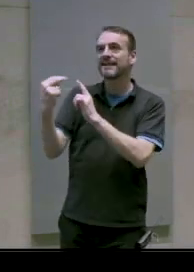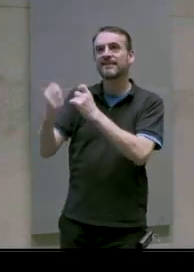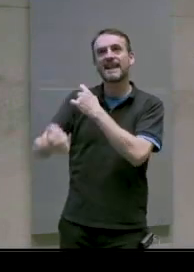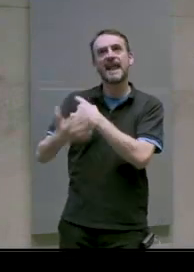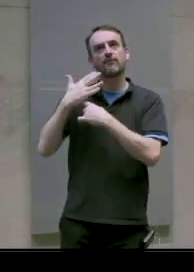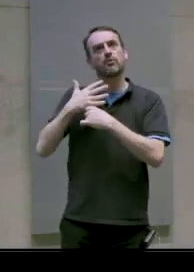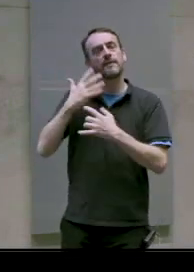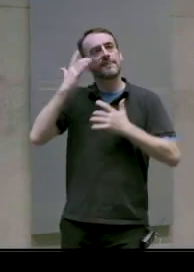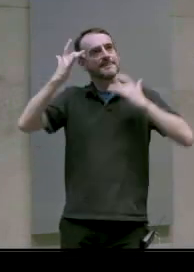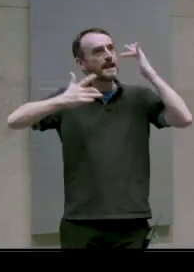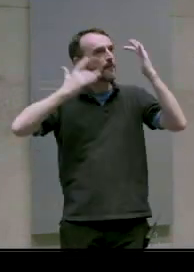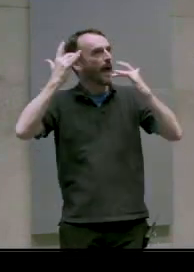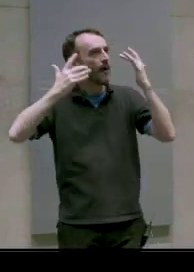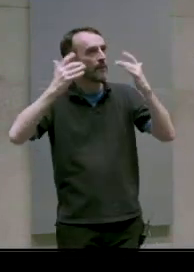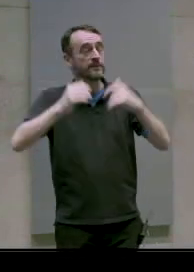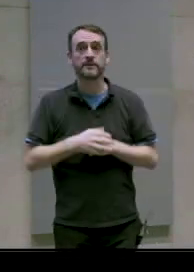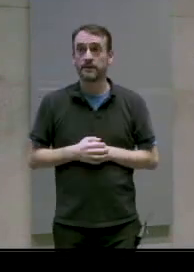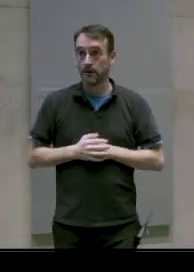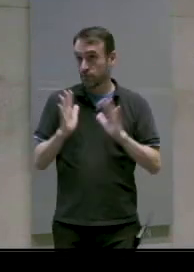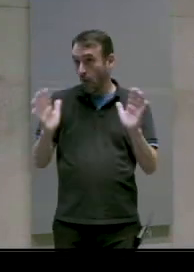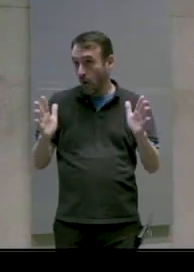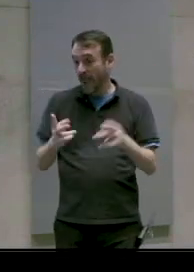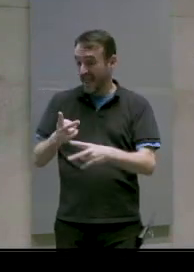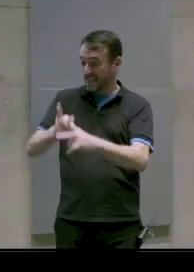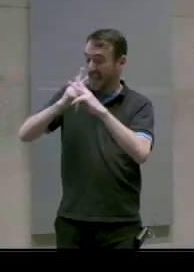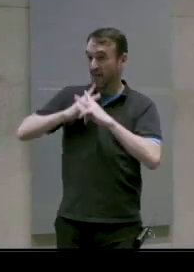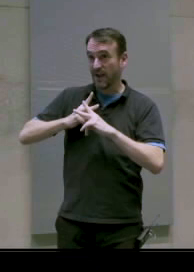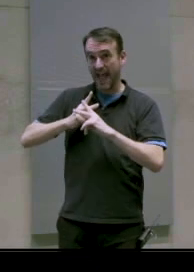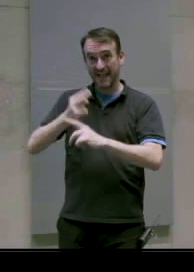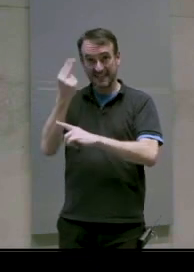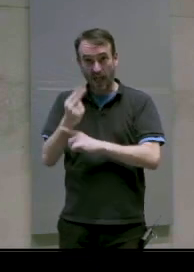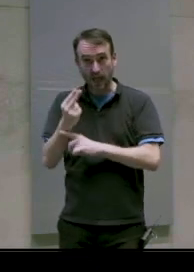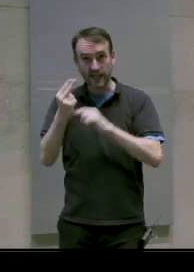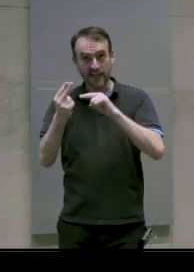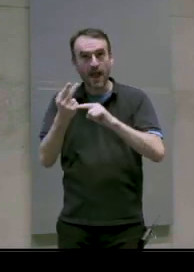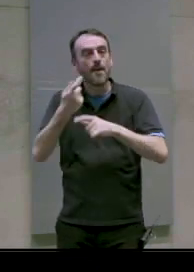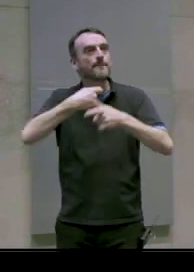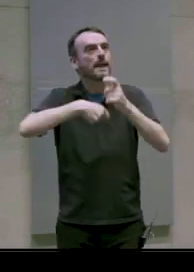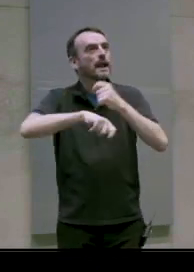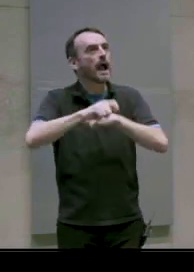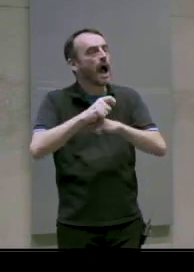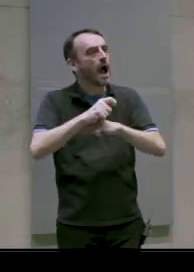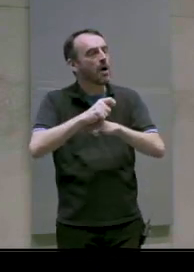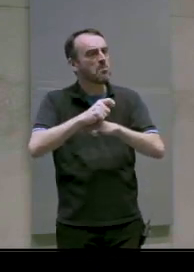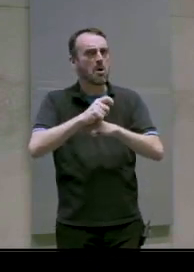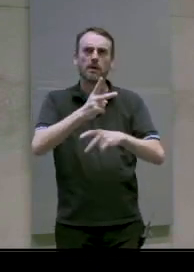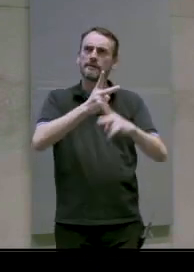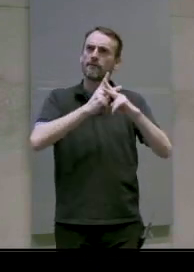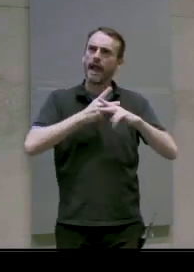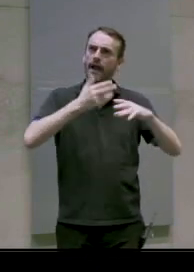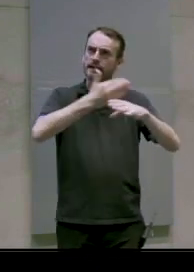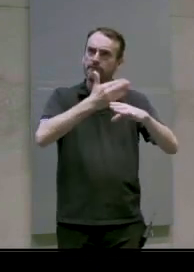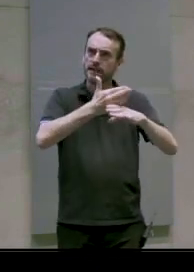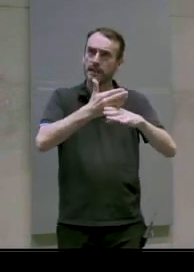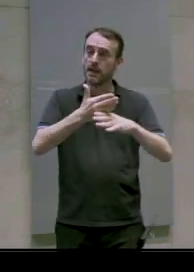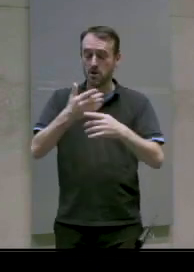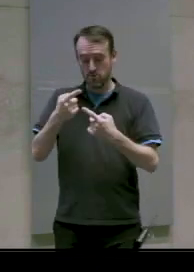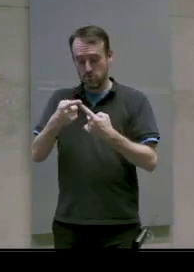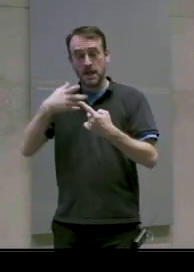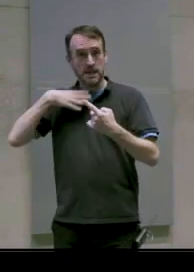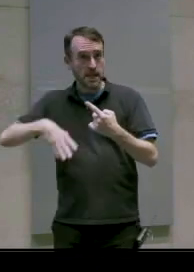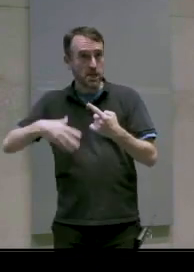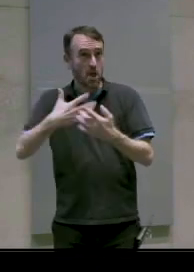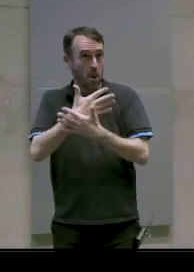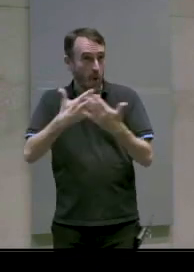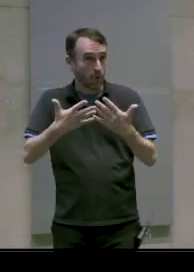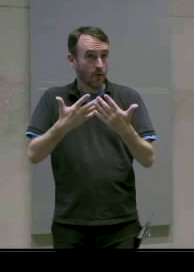about. Unsurprisingly, designing for self-care is in itself a careful activity that requires a lot of self-reflection and awareness of